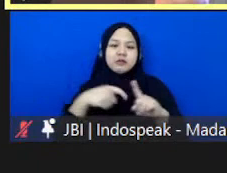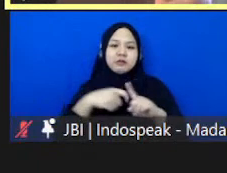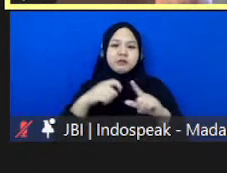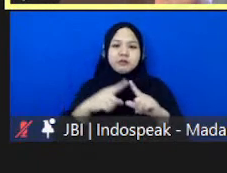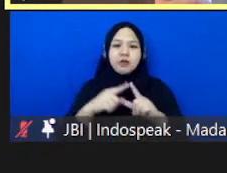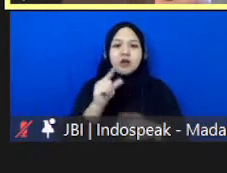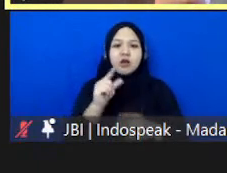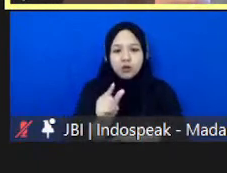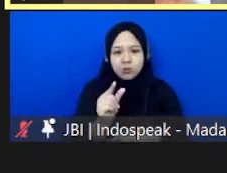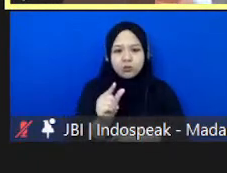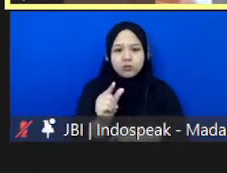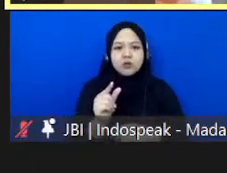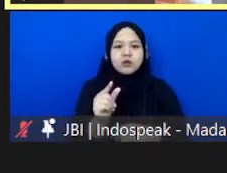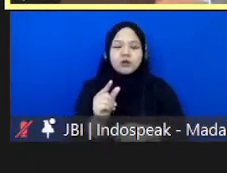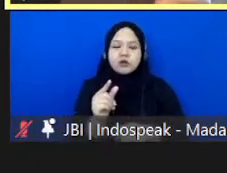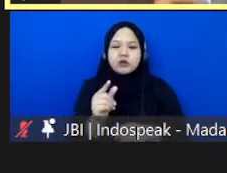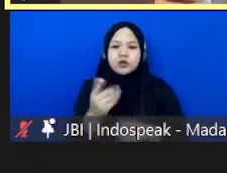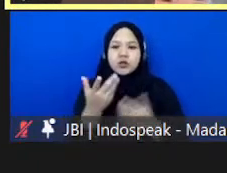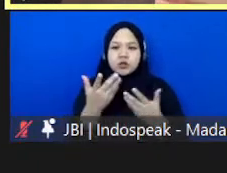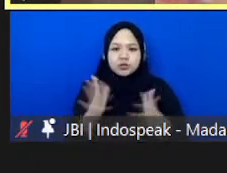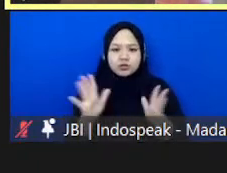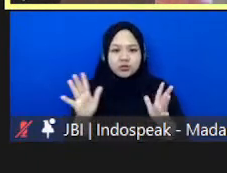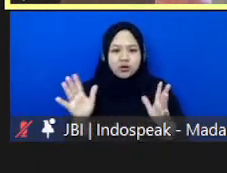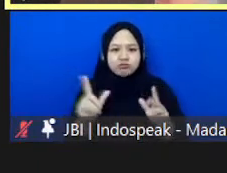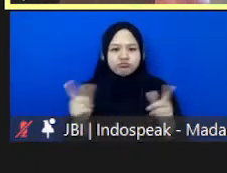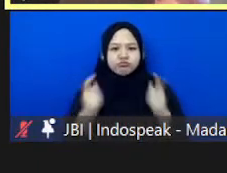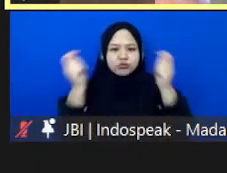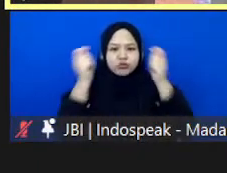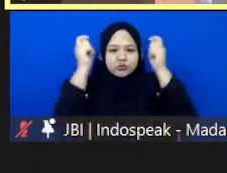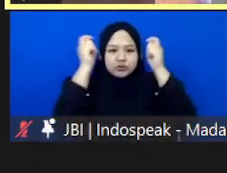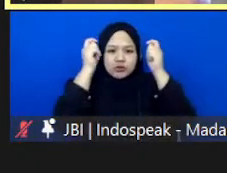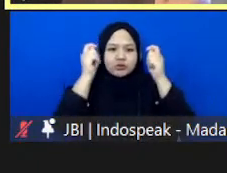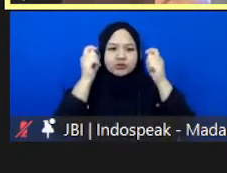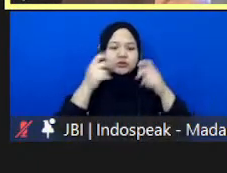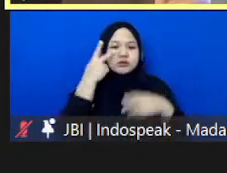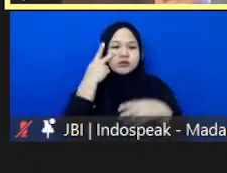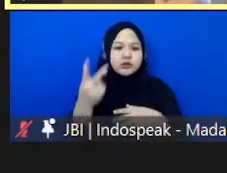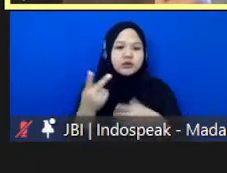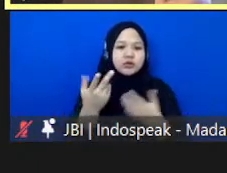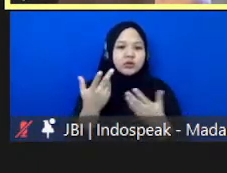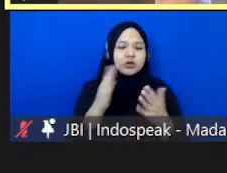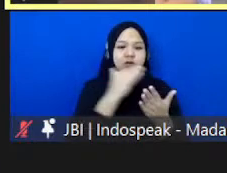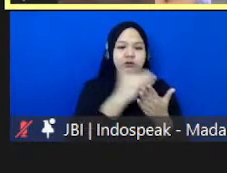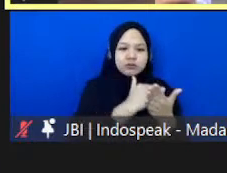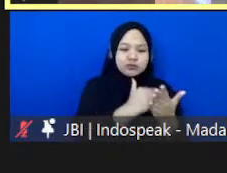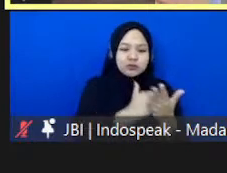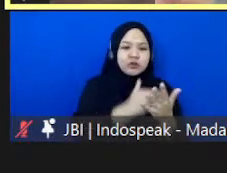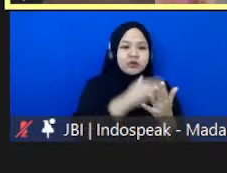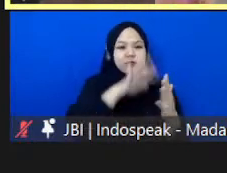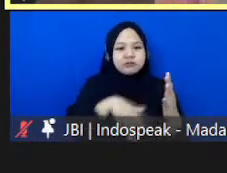of our cases in terms of the establishment of a rights-oriented policy framework.